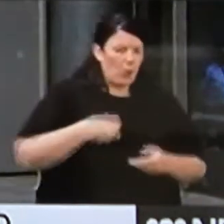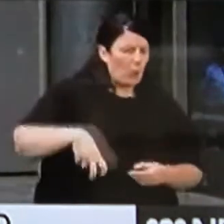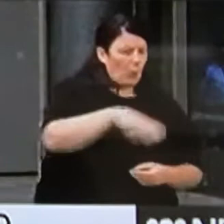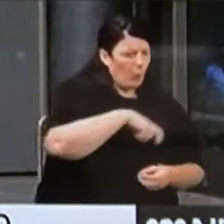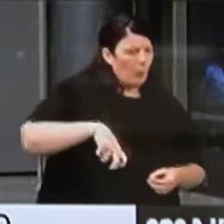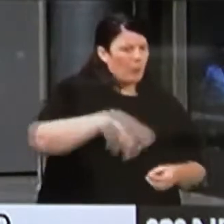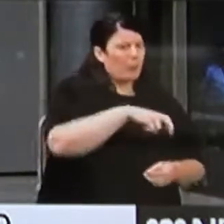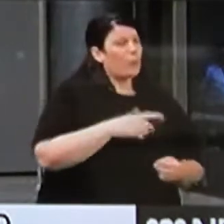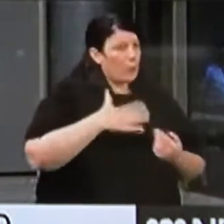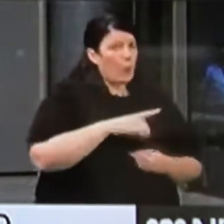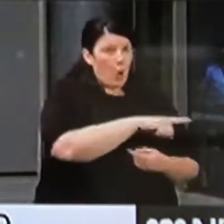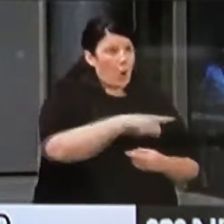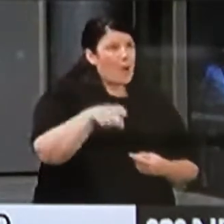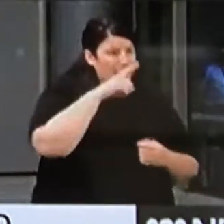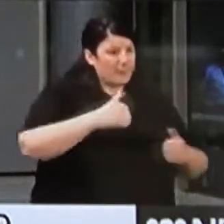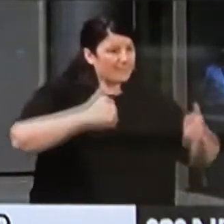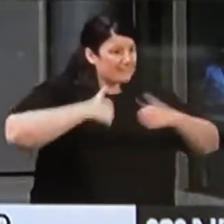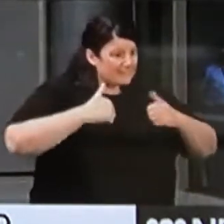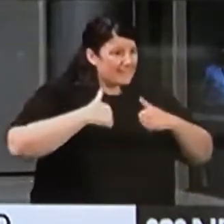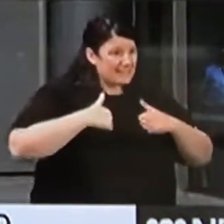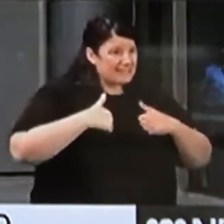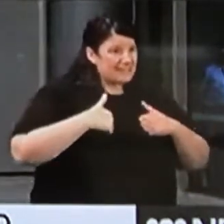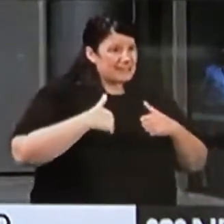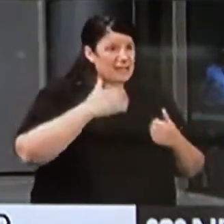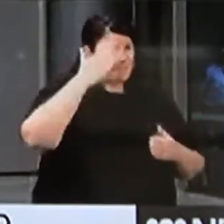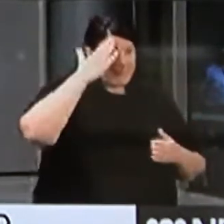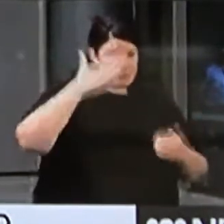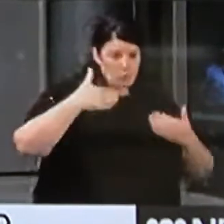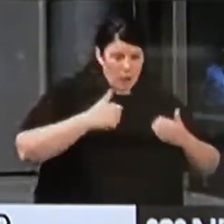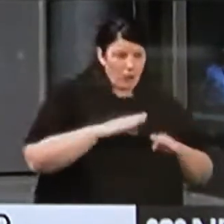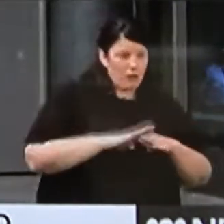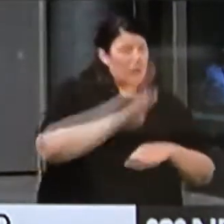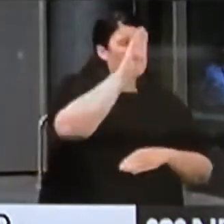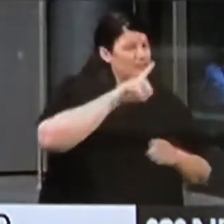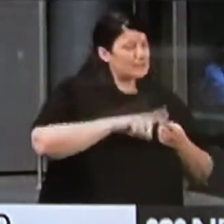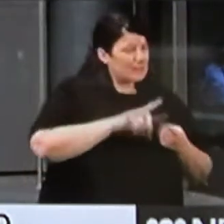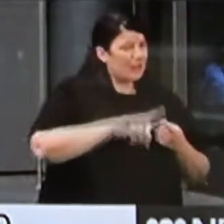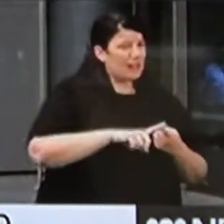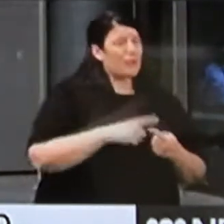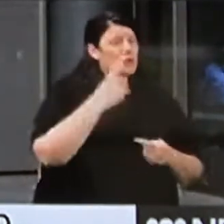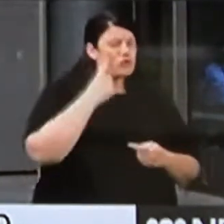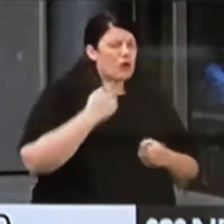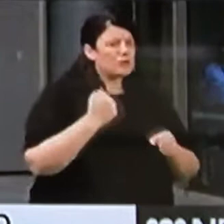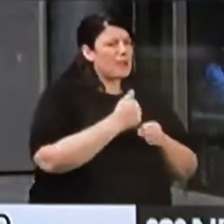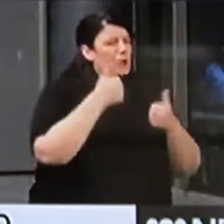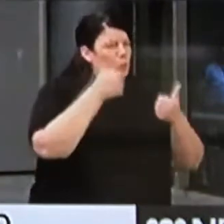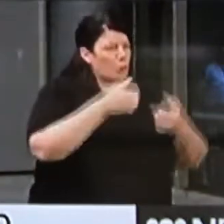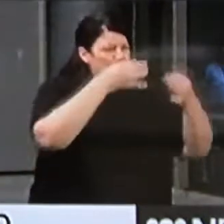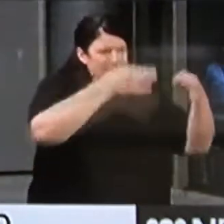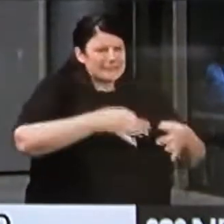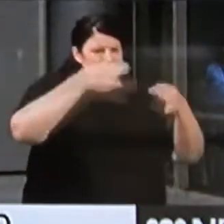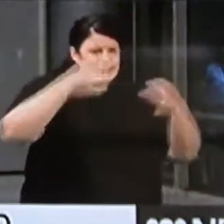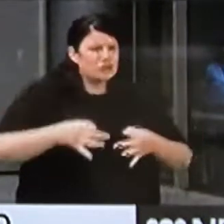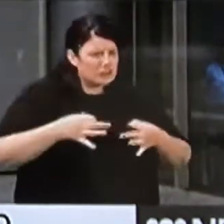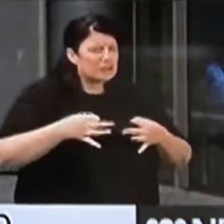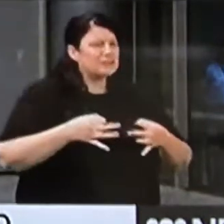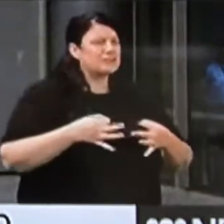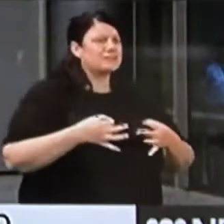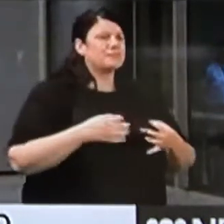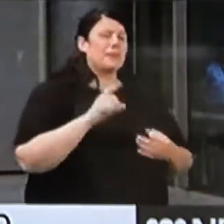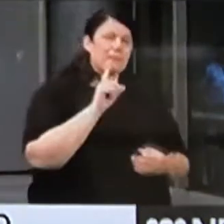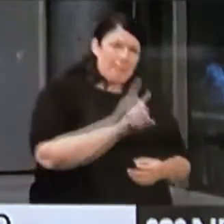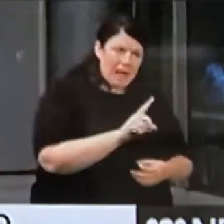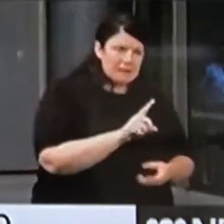able to stay fit and physically and psychologically healthy, and we're trying to make sensible decisions in relation to